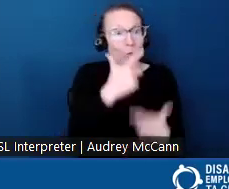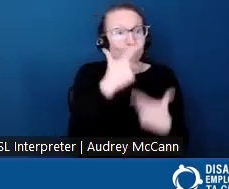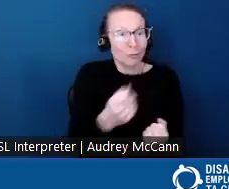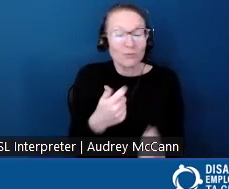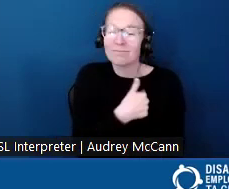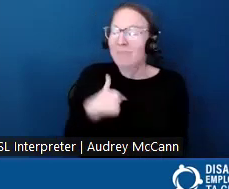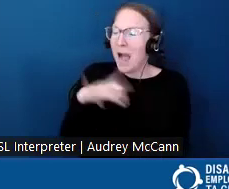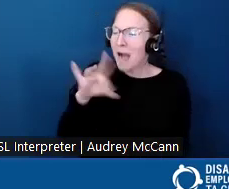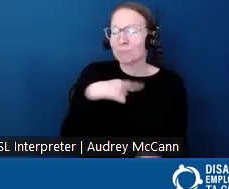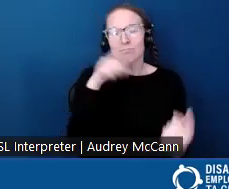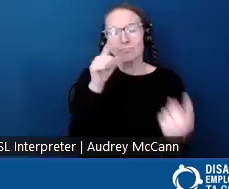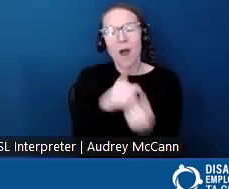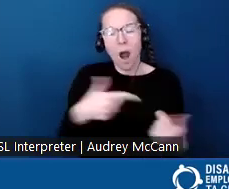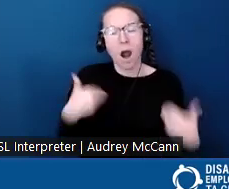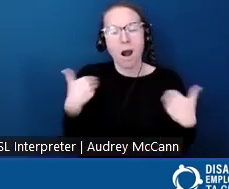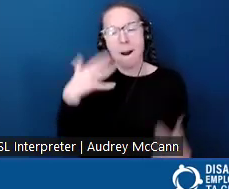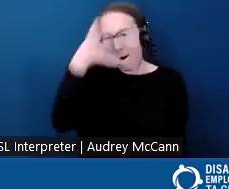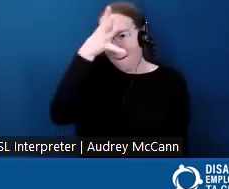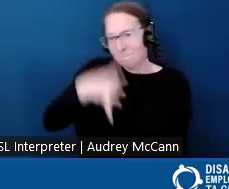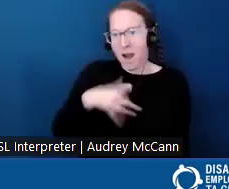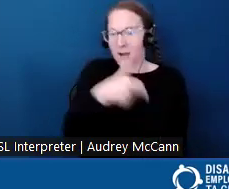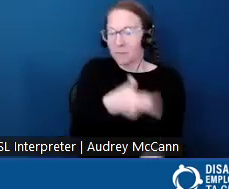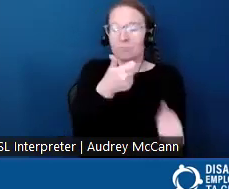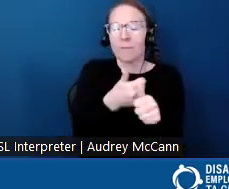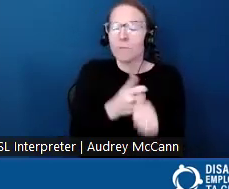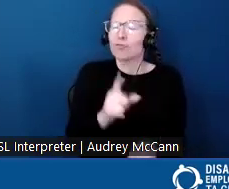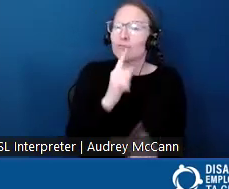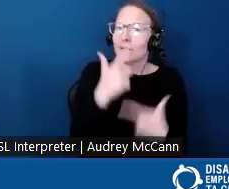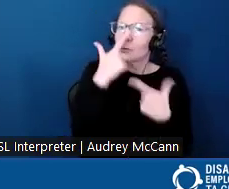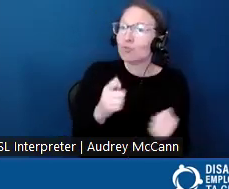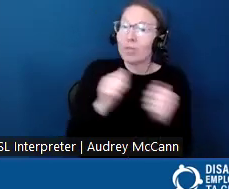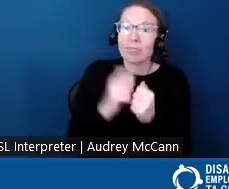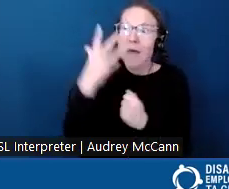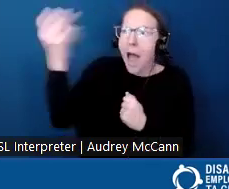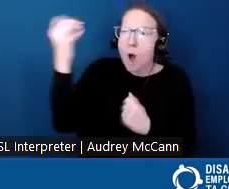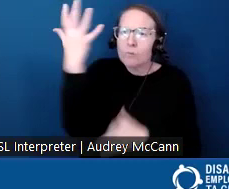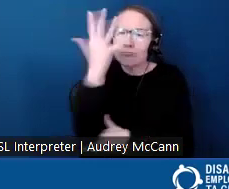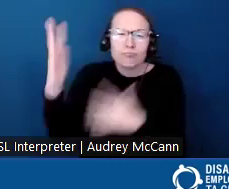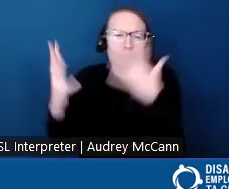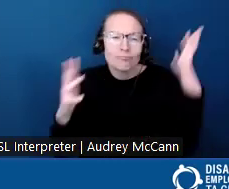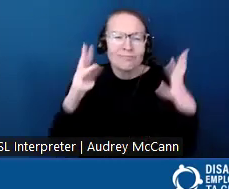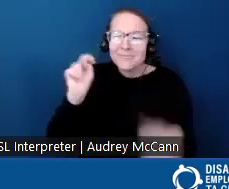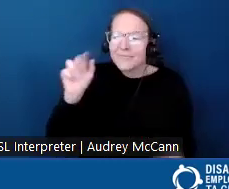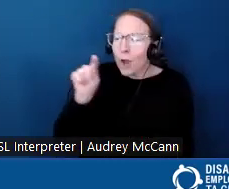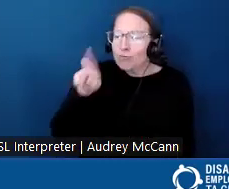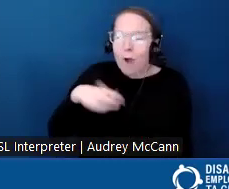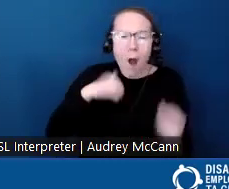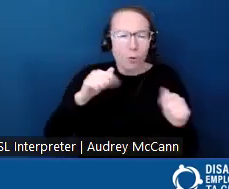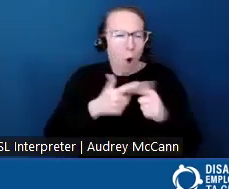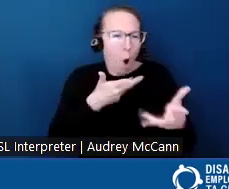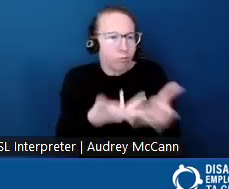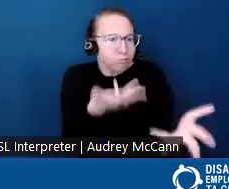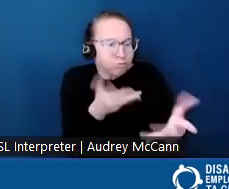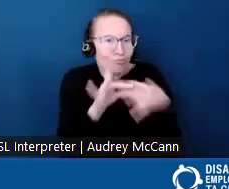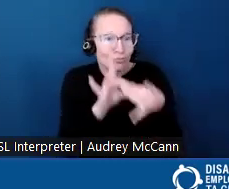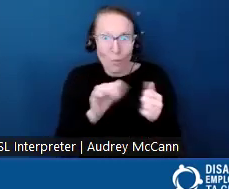a young man who was very interested in nature and working outdoors. So I was able to talk to him about a program that we